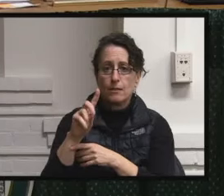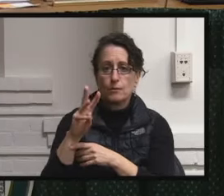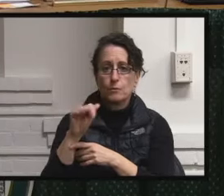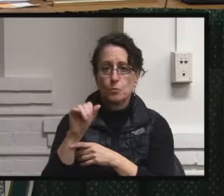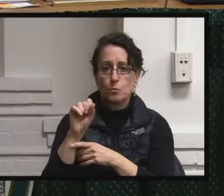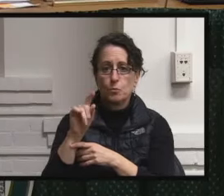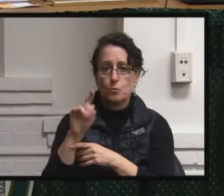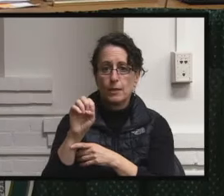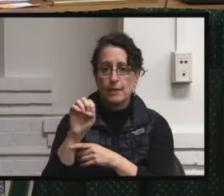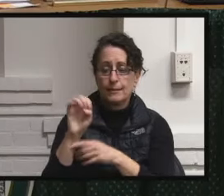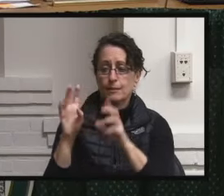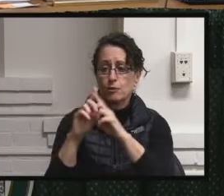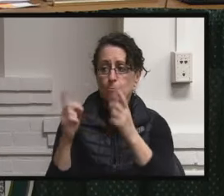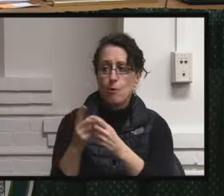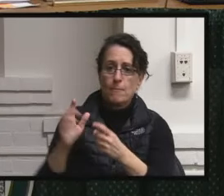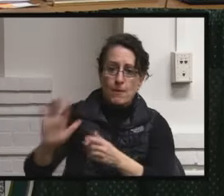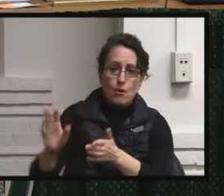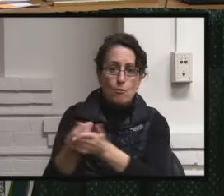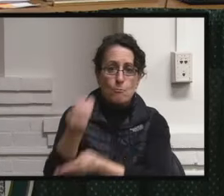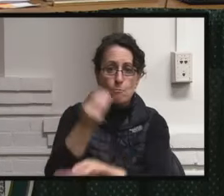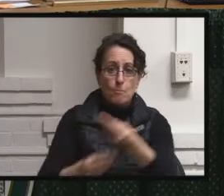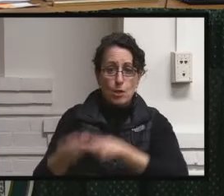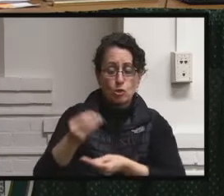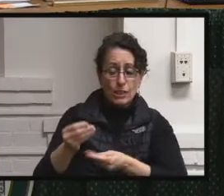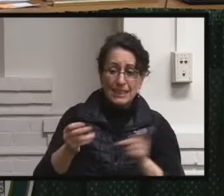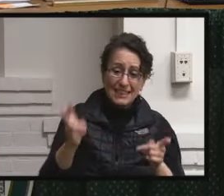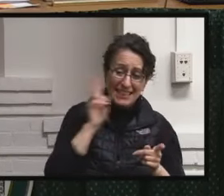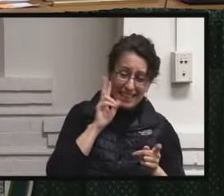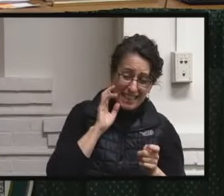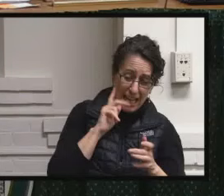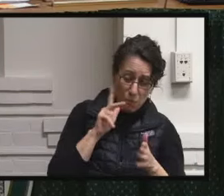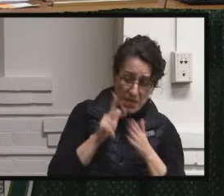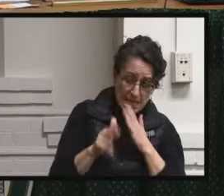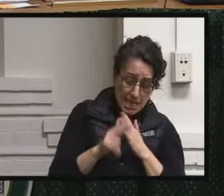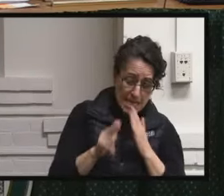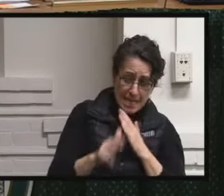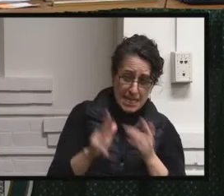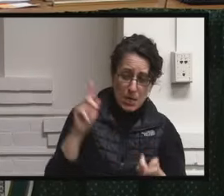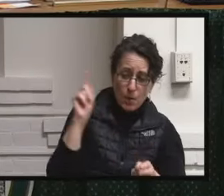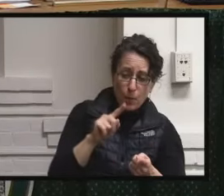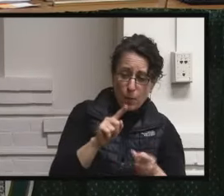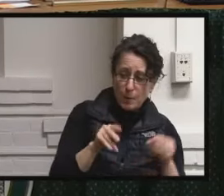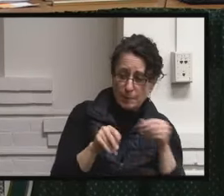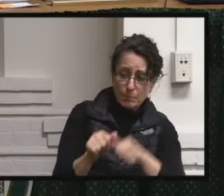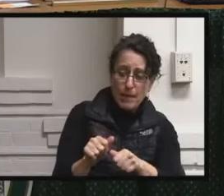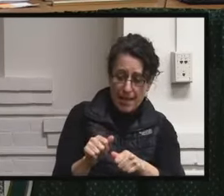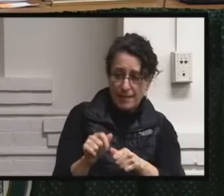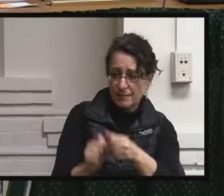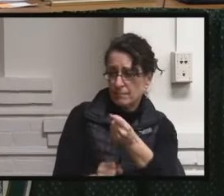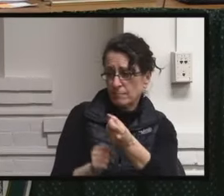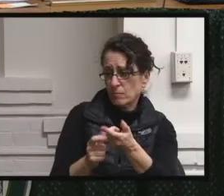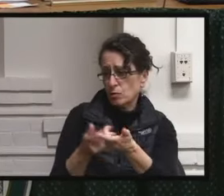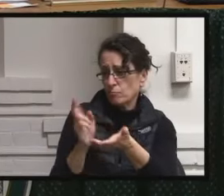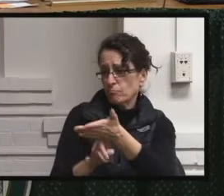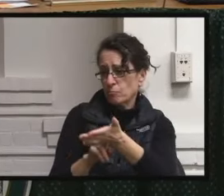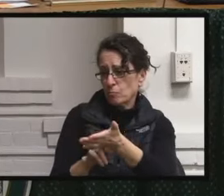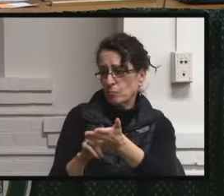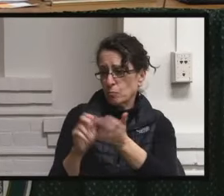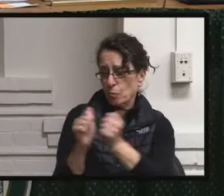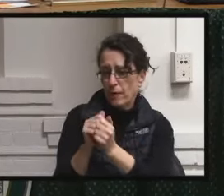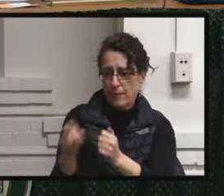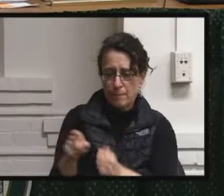to determine whether we can achieve any cost savings through the solid waste management services that we provide as town as a